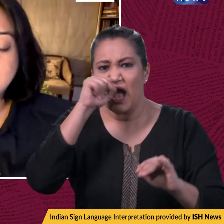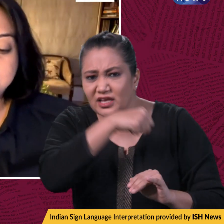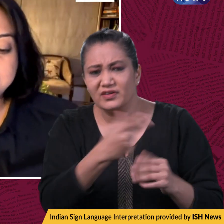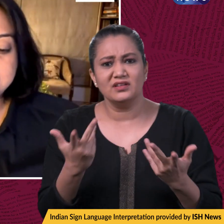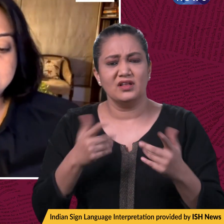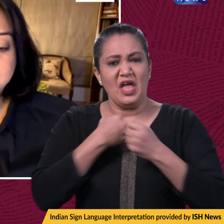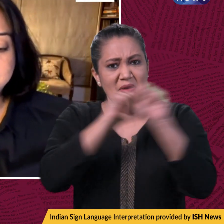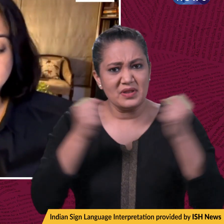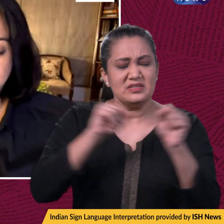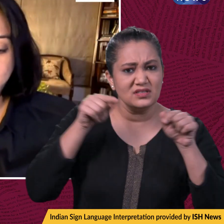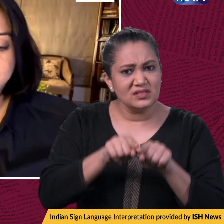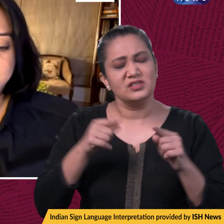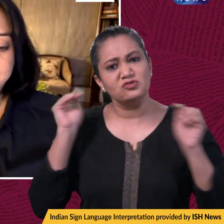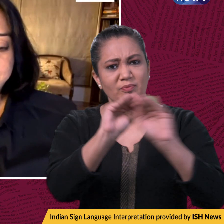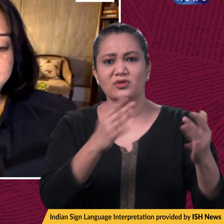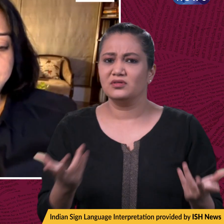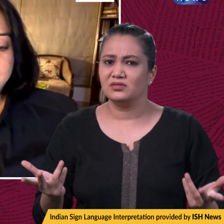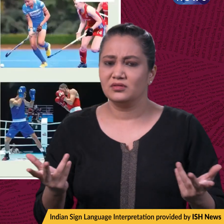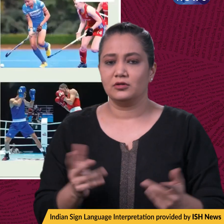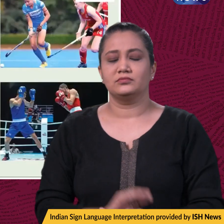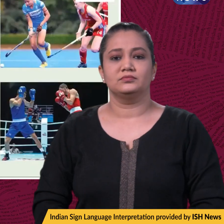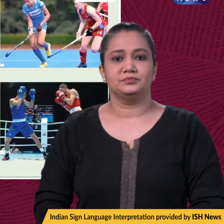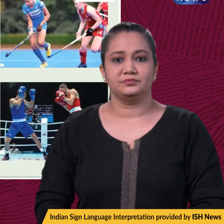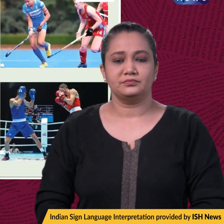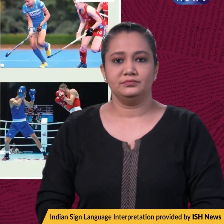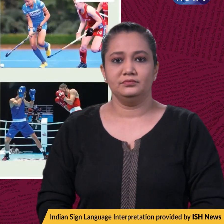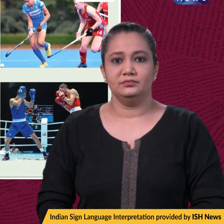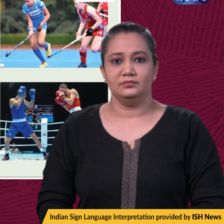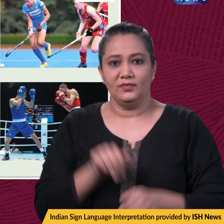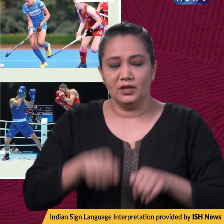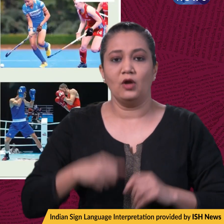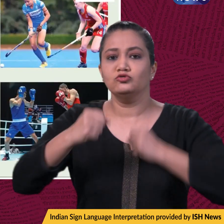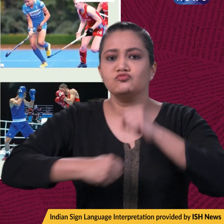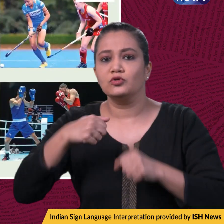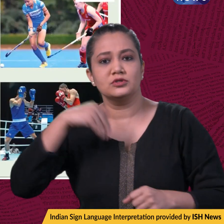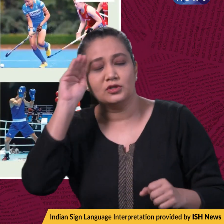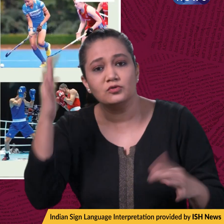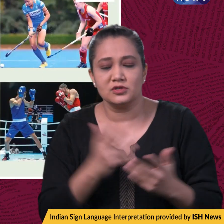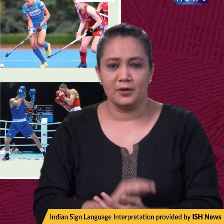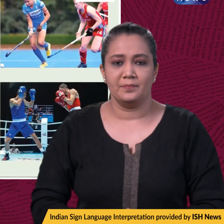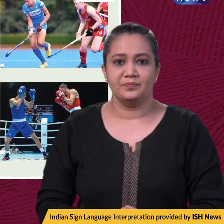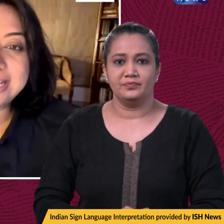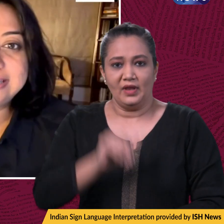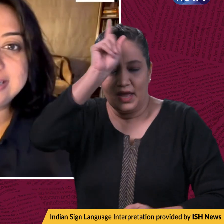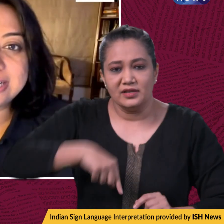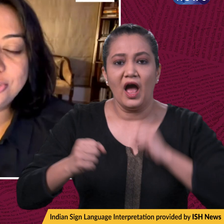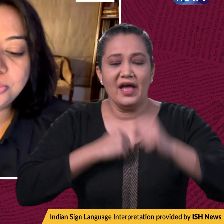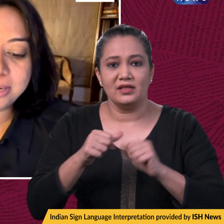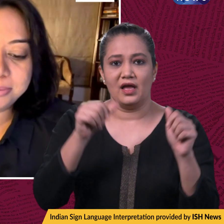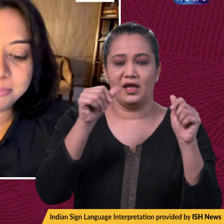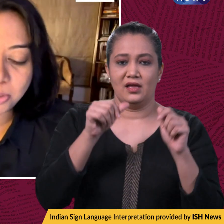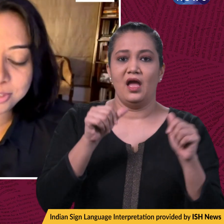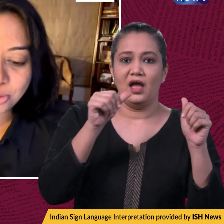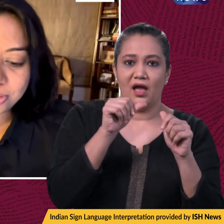support to Taiwanese independence forces. An update from the world of sports. Retired Indian athlete